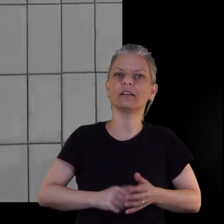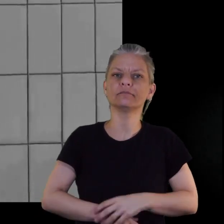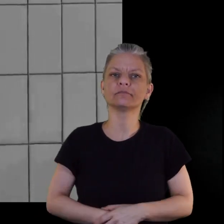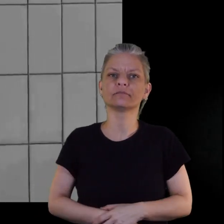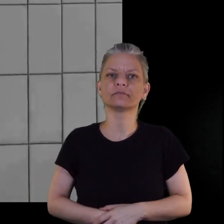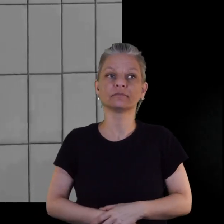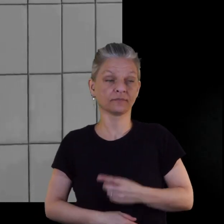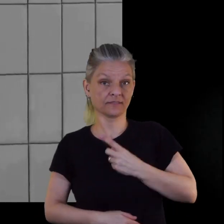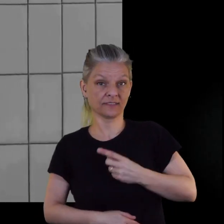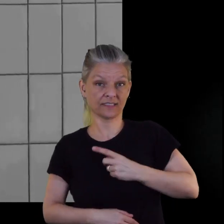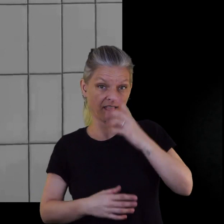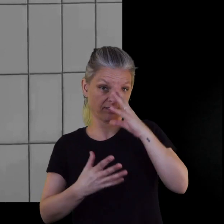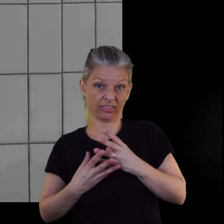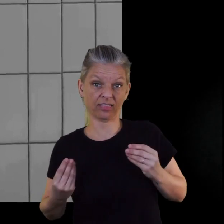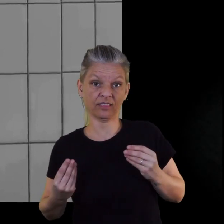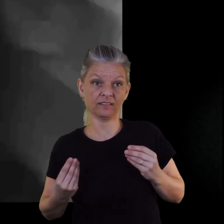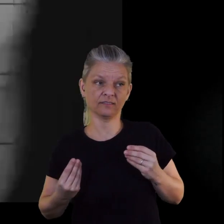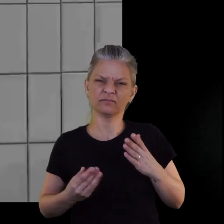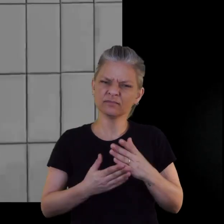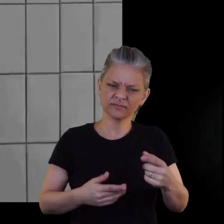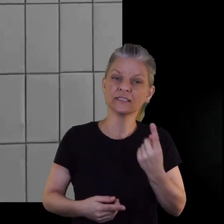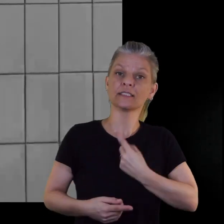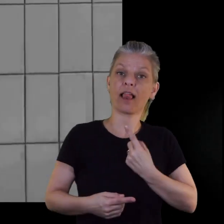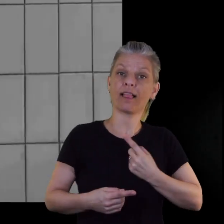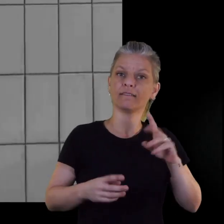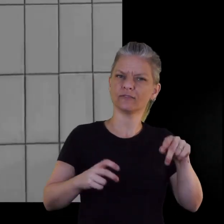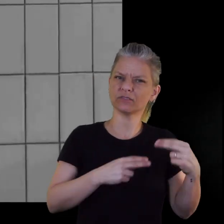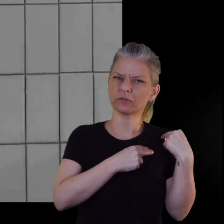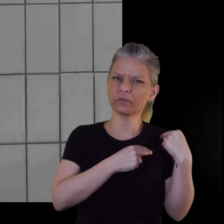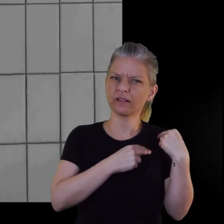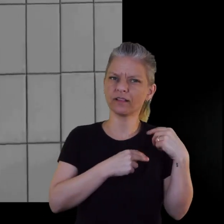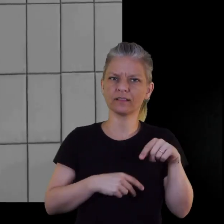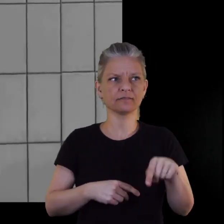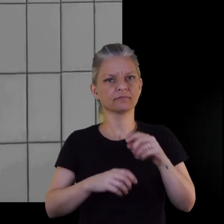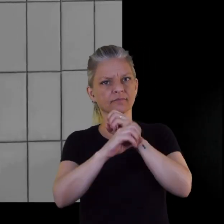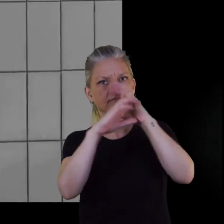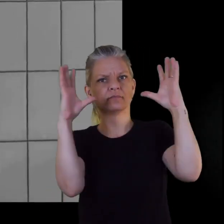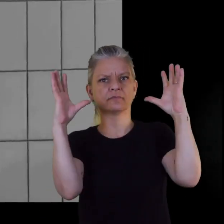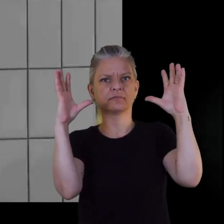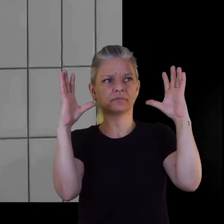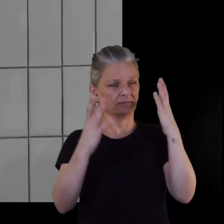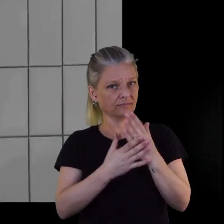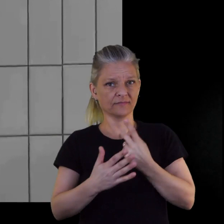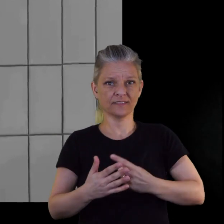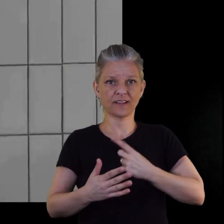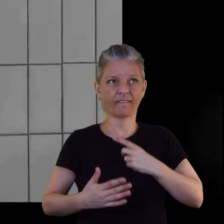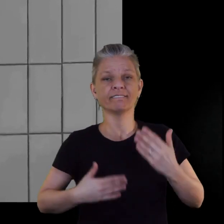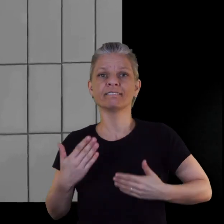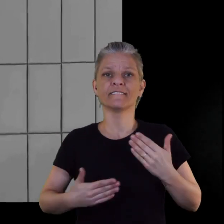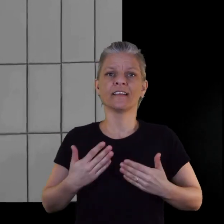is self-responsible. If pessimist prophecy is self-fulfilling, it's chilling to